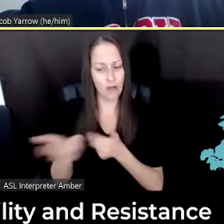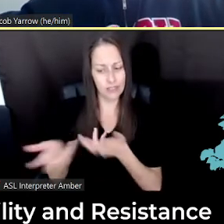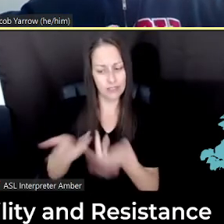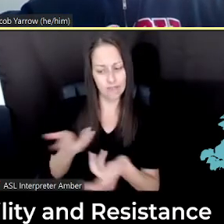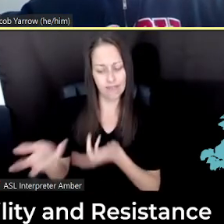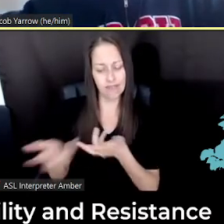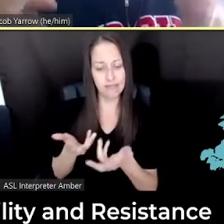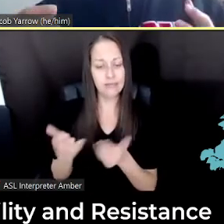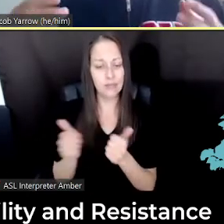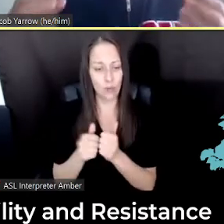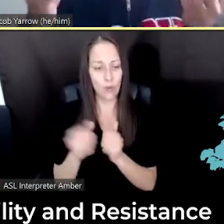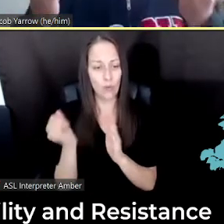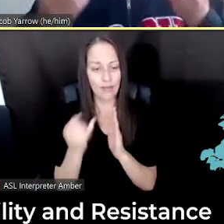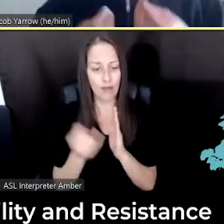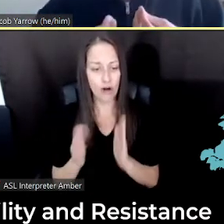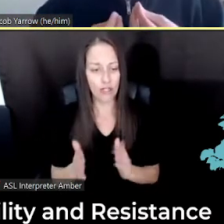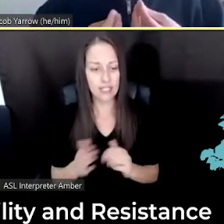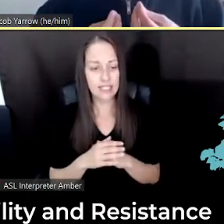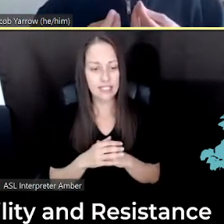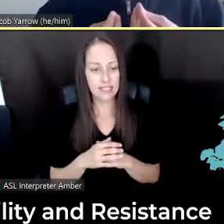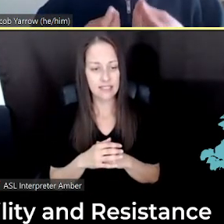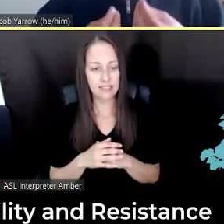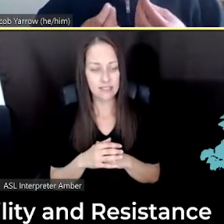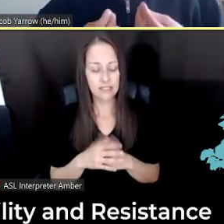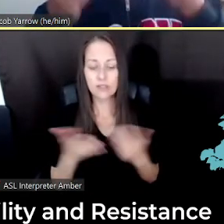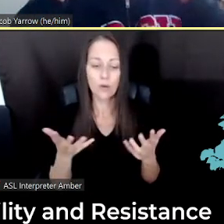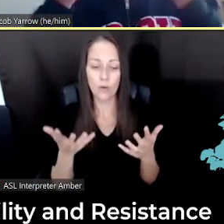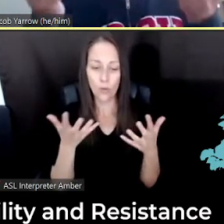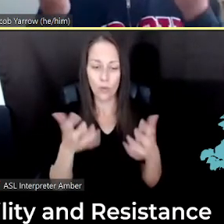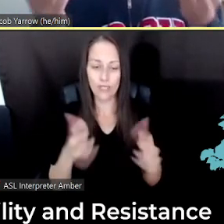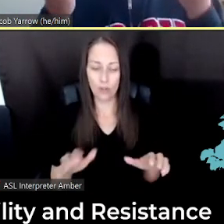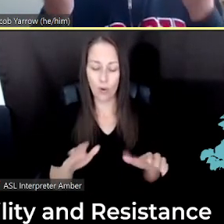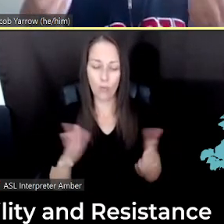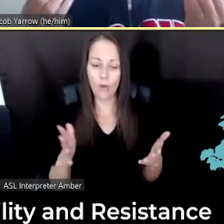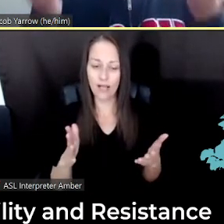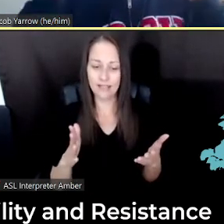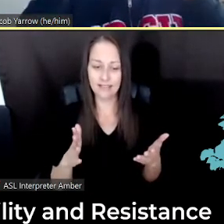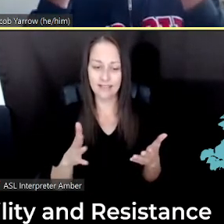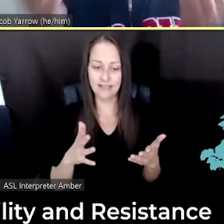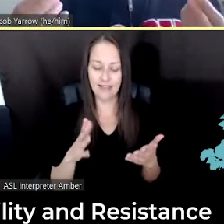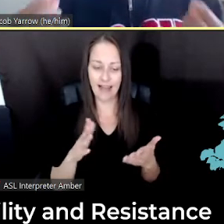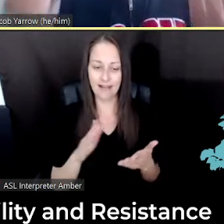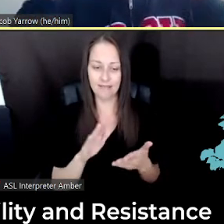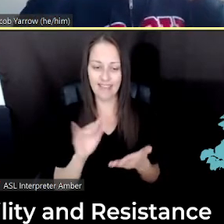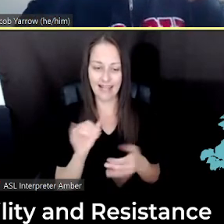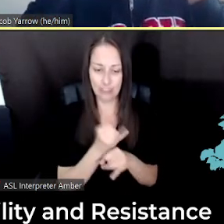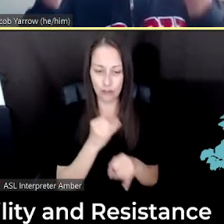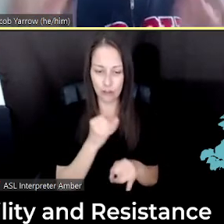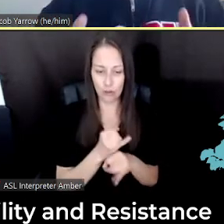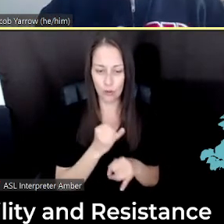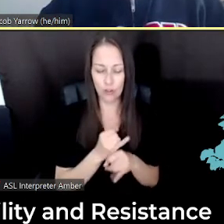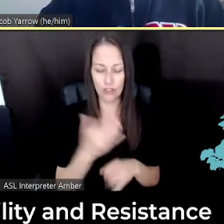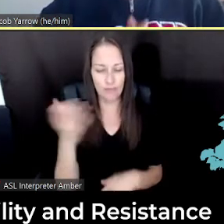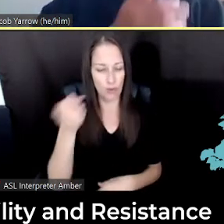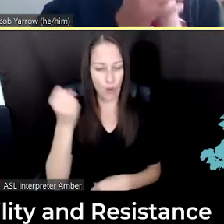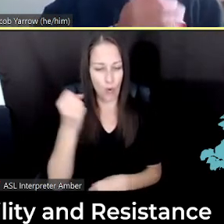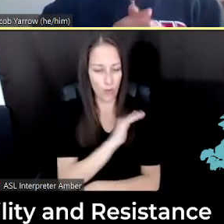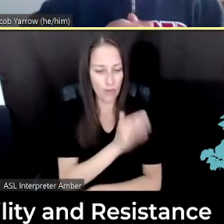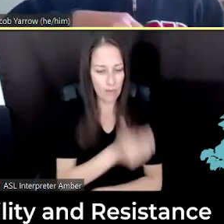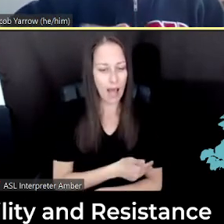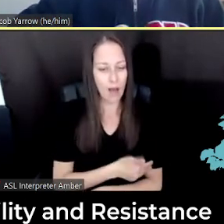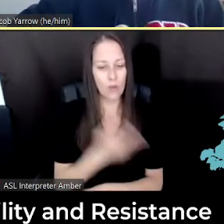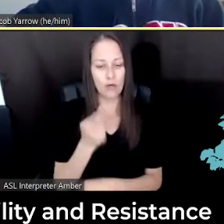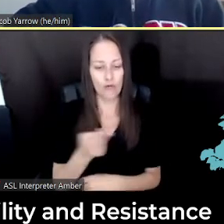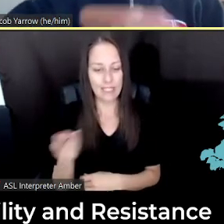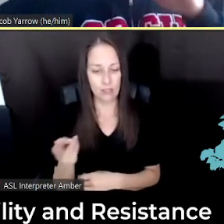it is less that in those conversations, the presenting institution is holding so much of the power, so much of the resources, so much of the financing,